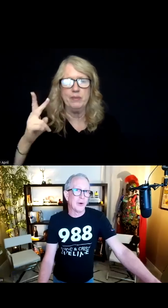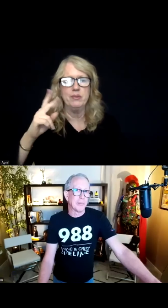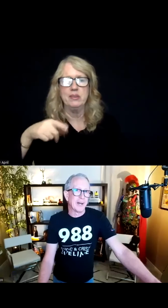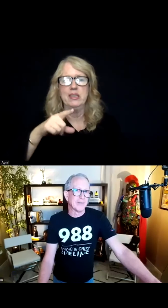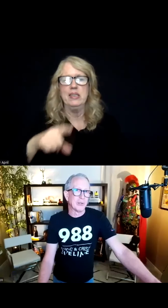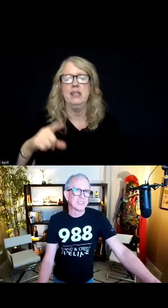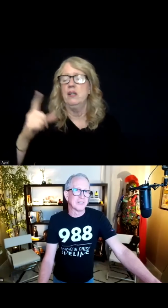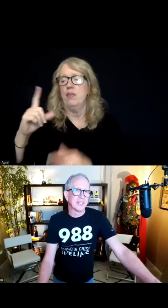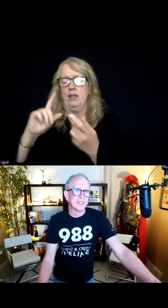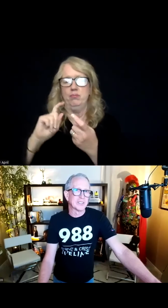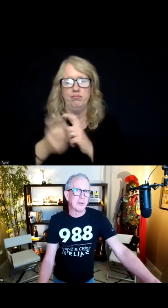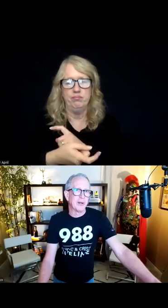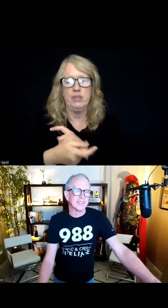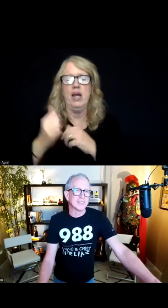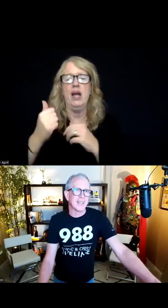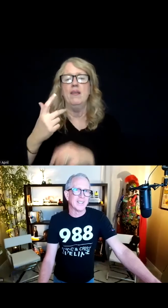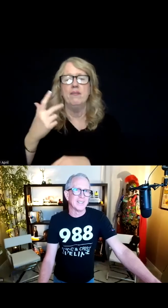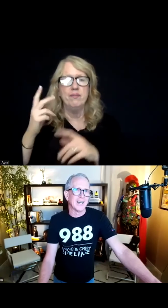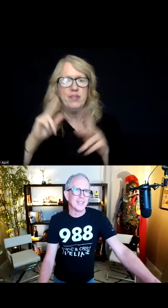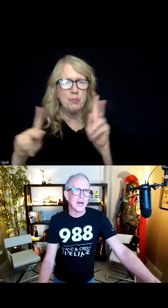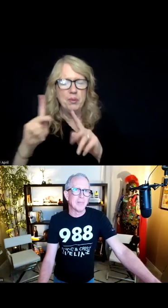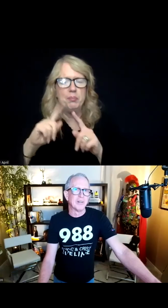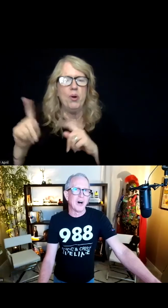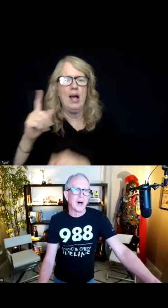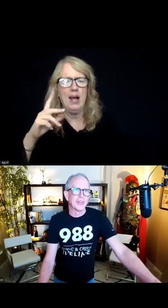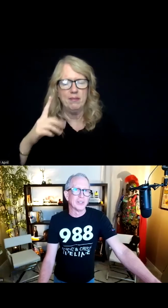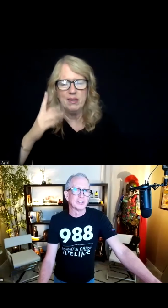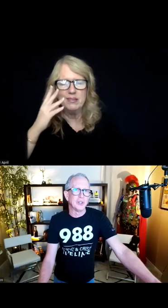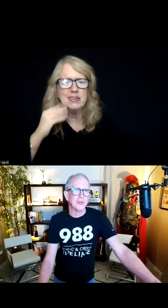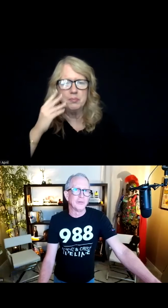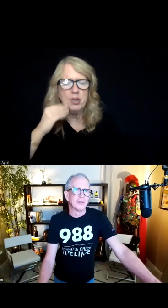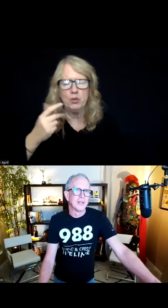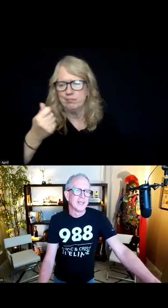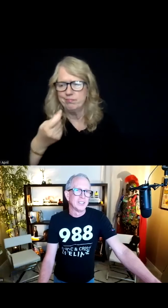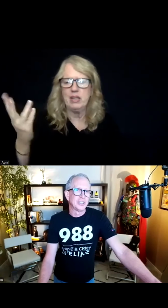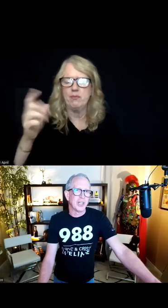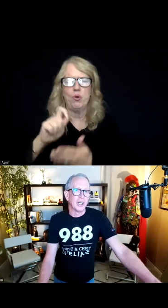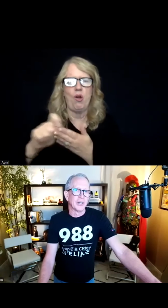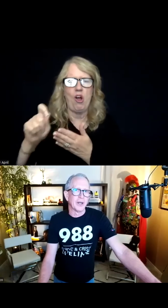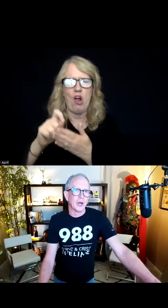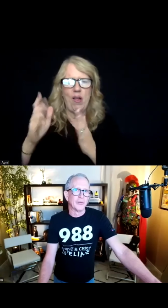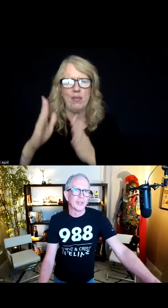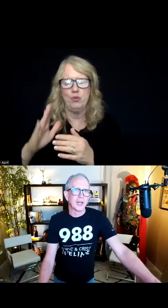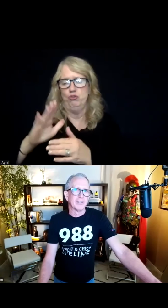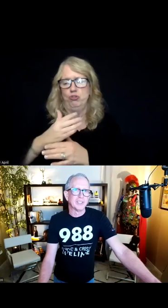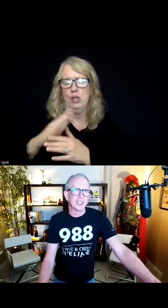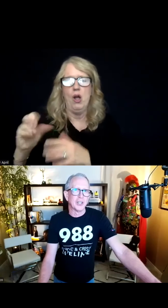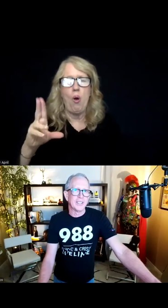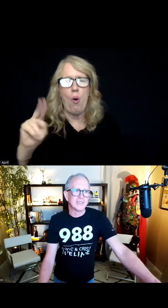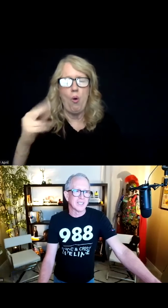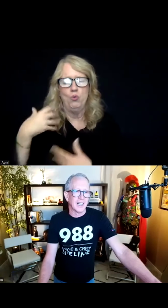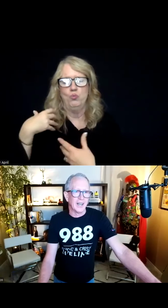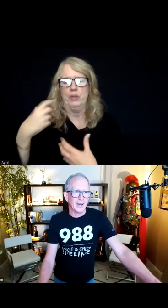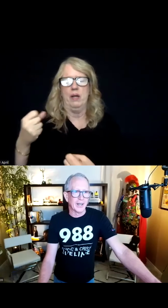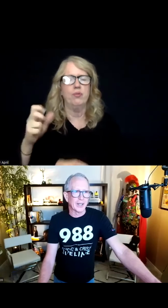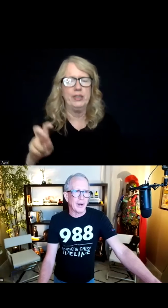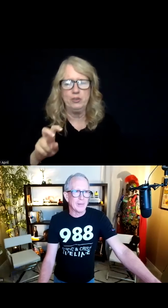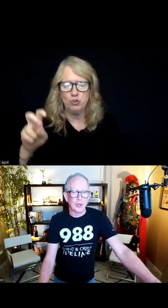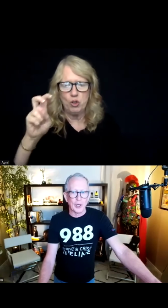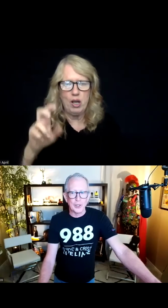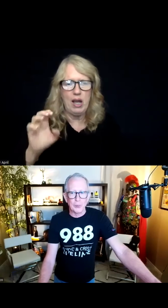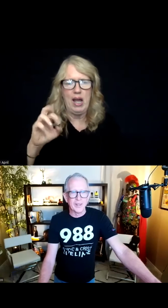transformed by the voices of lived experience, and a number of authors who've shared their own recovery journeys.